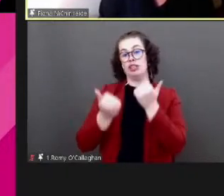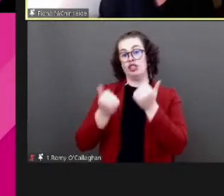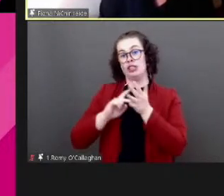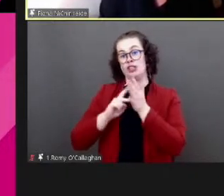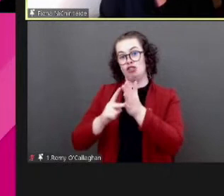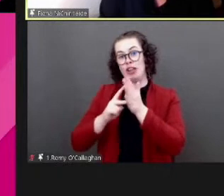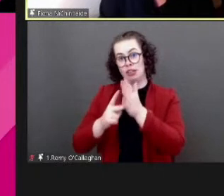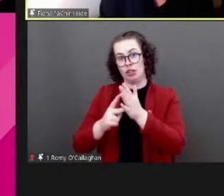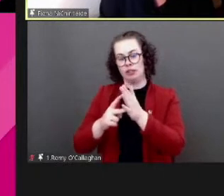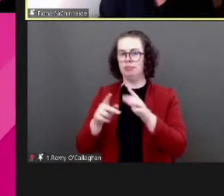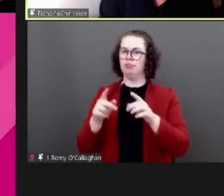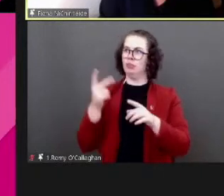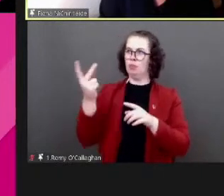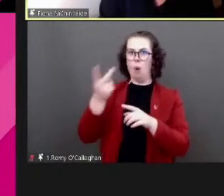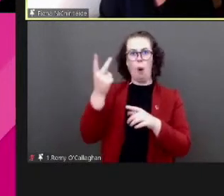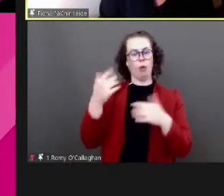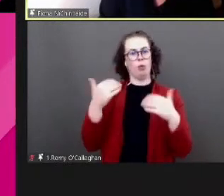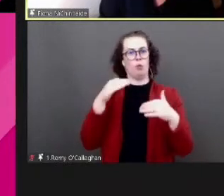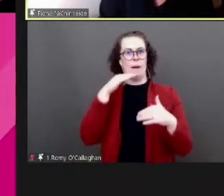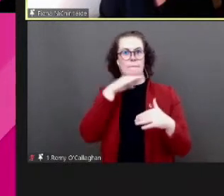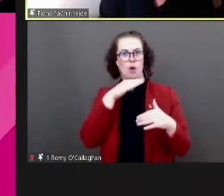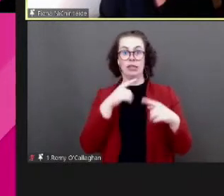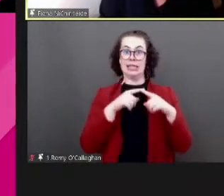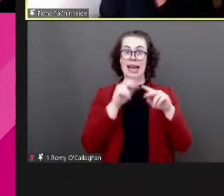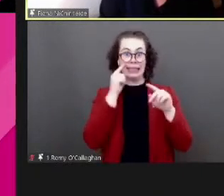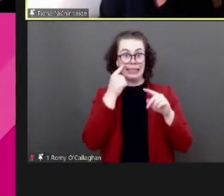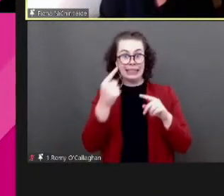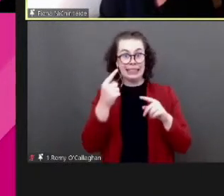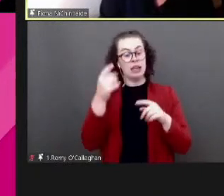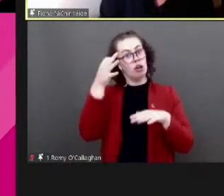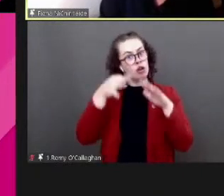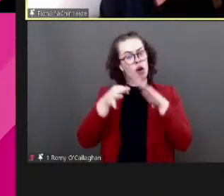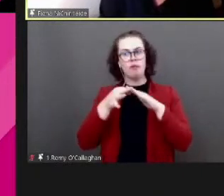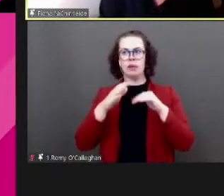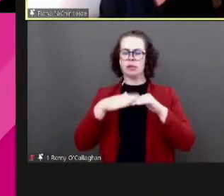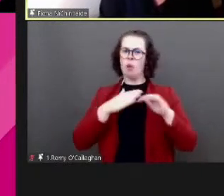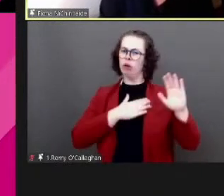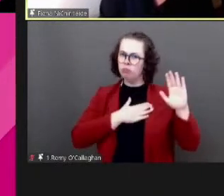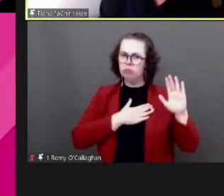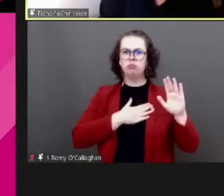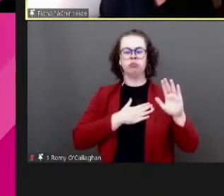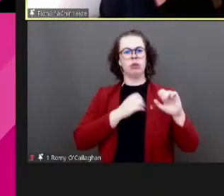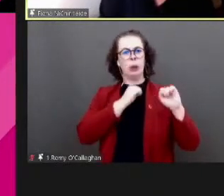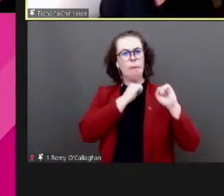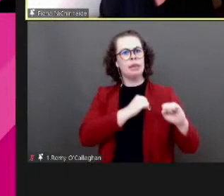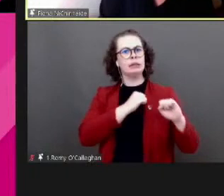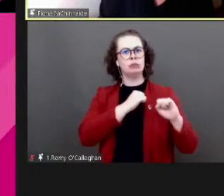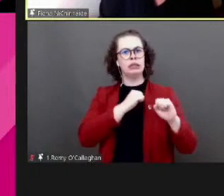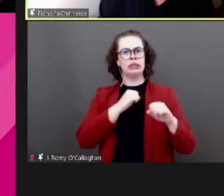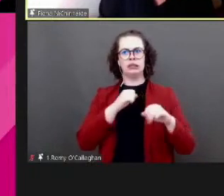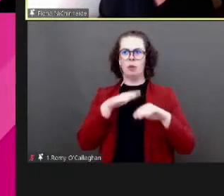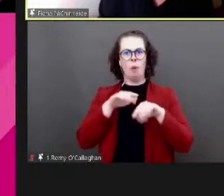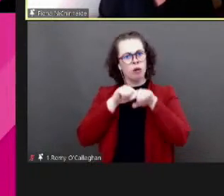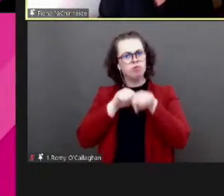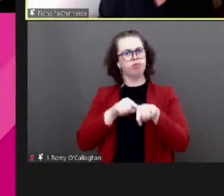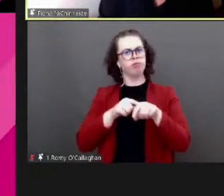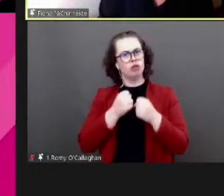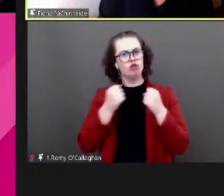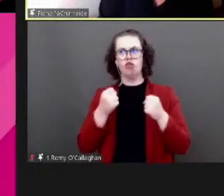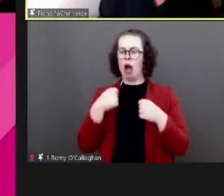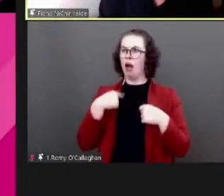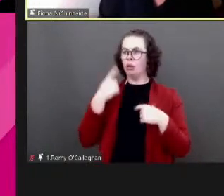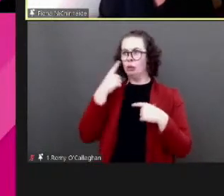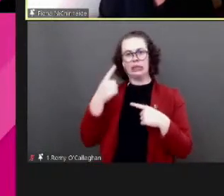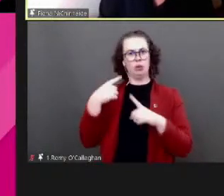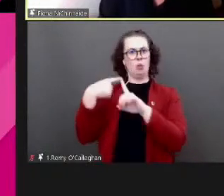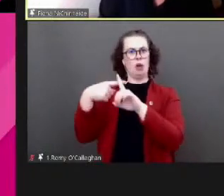with what we consider to be really positive programme for government commitments. So it's very encouraging that, and this